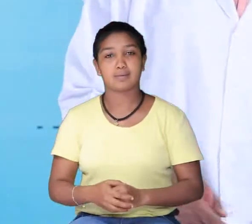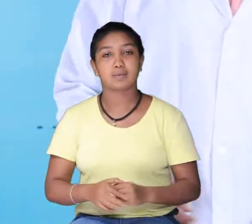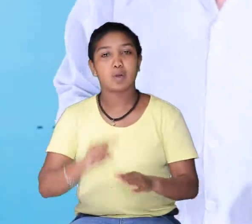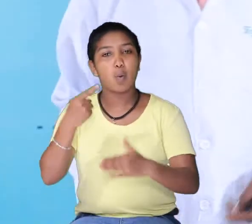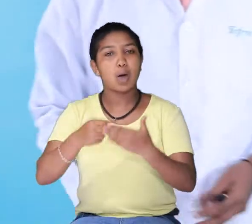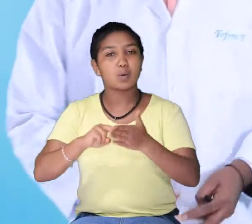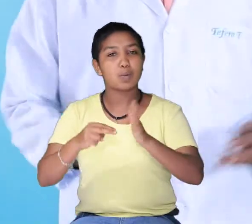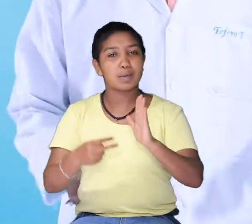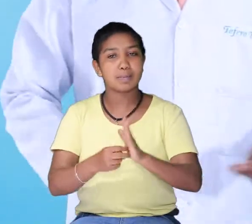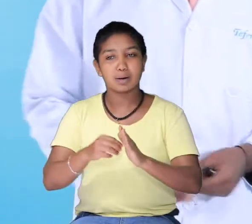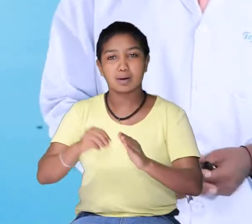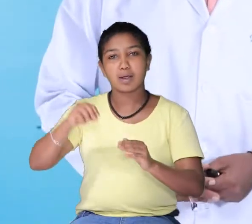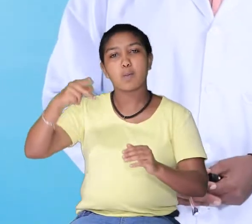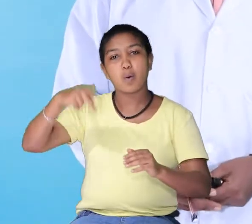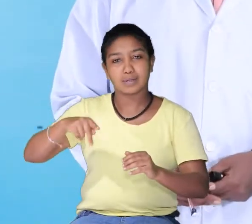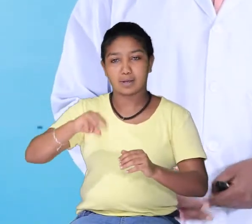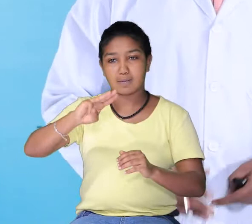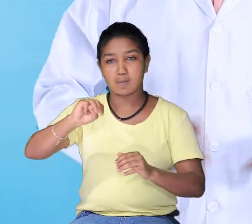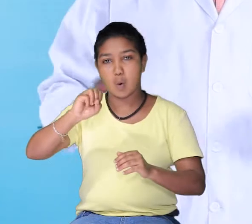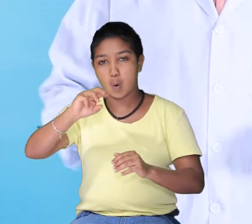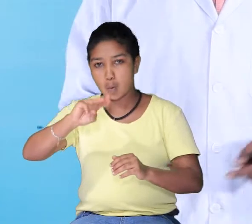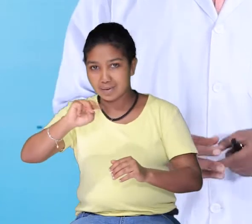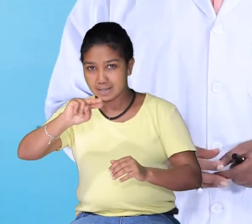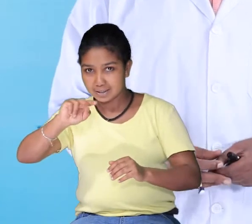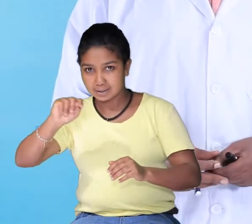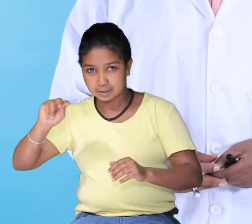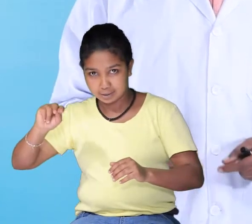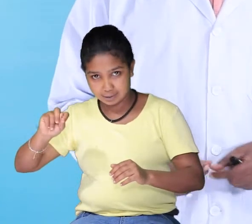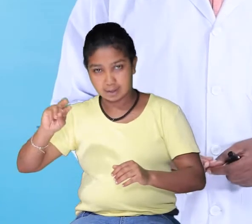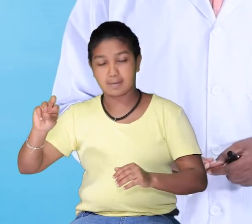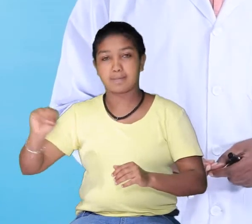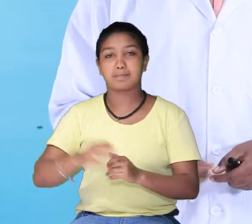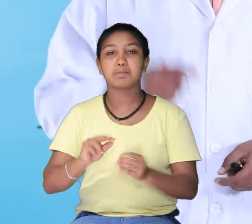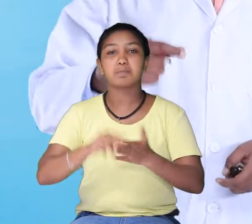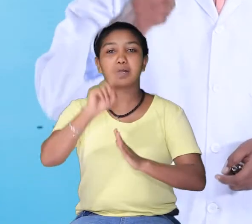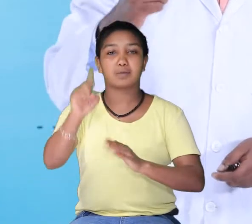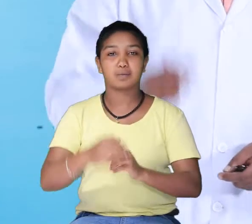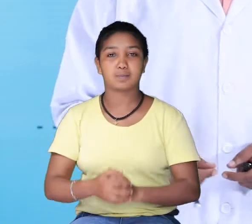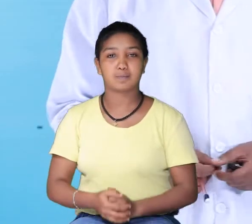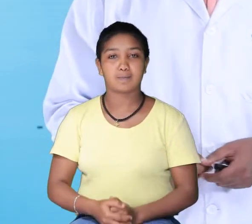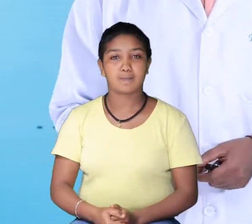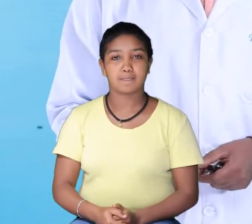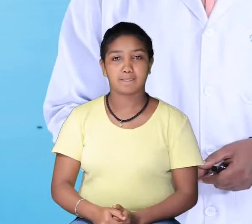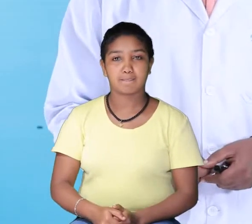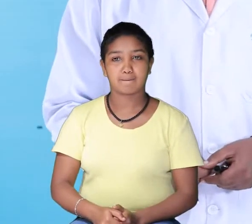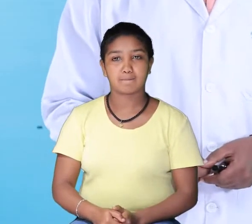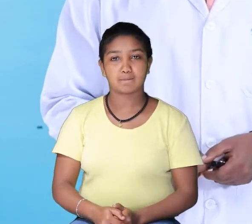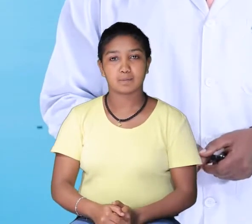So what does it mean by momentum? Before trying to discuss about angular momentum, what do you mean by